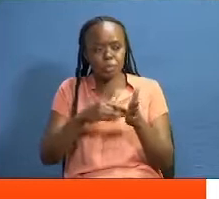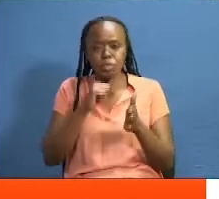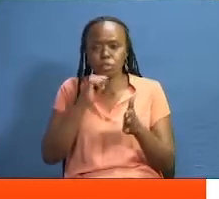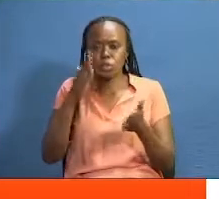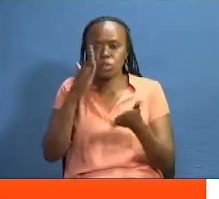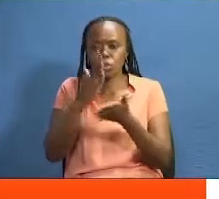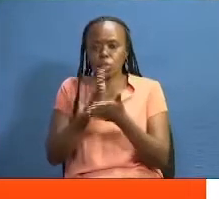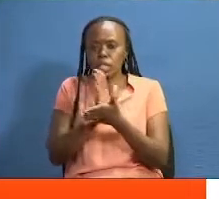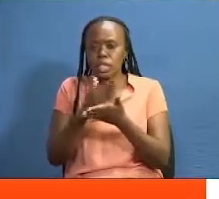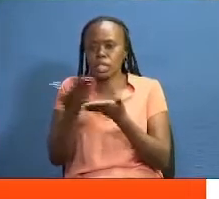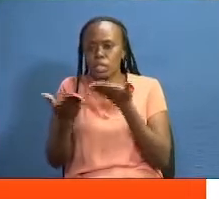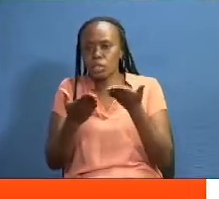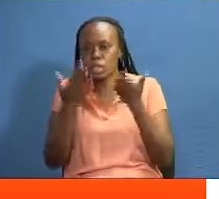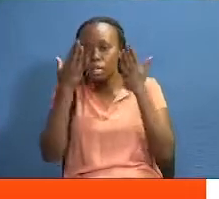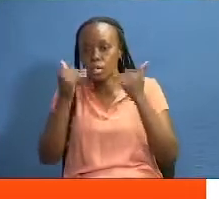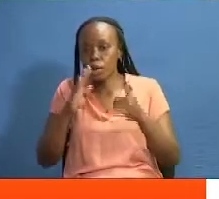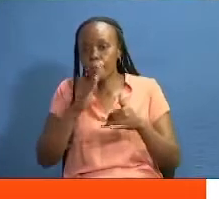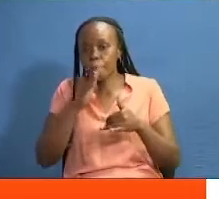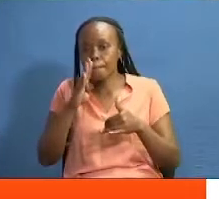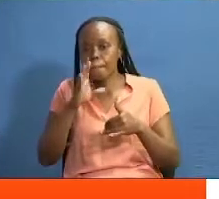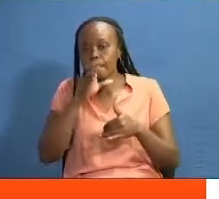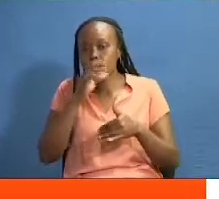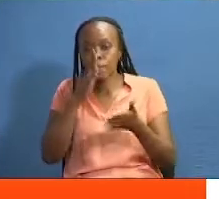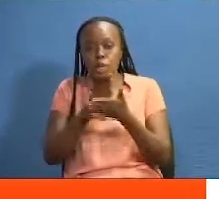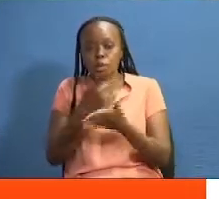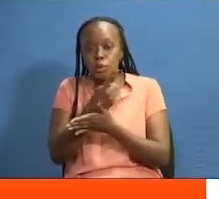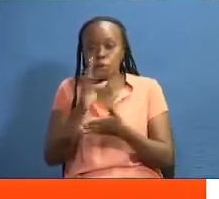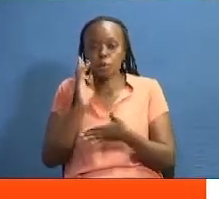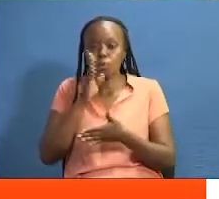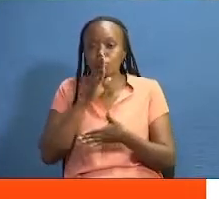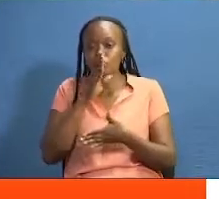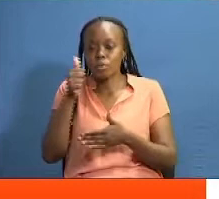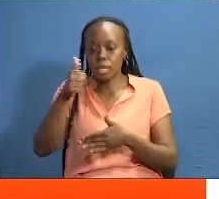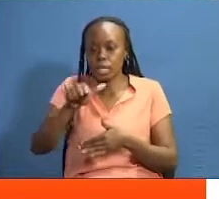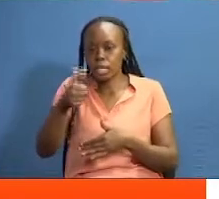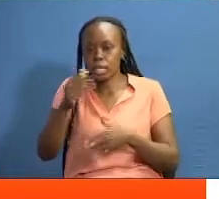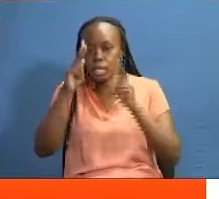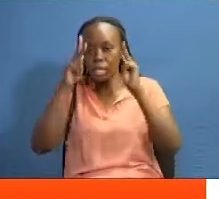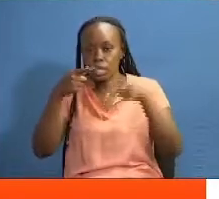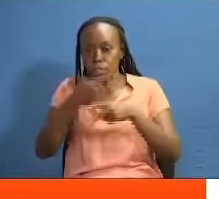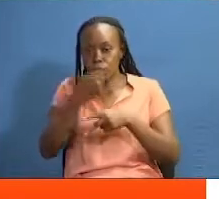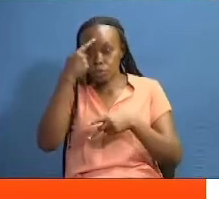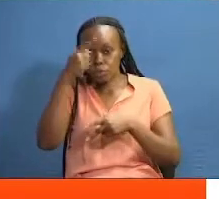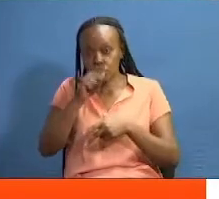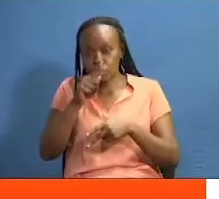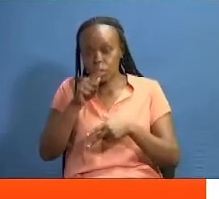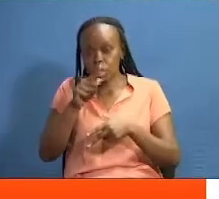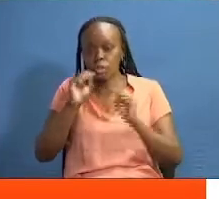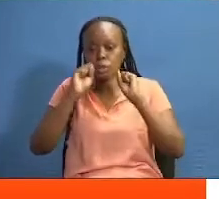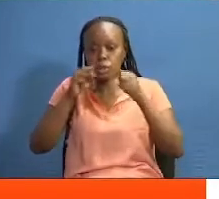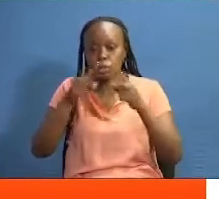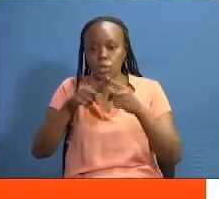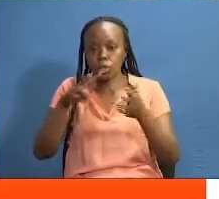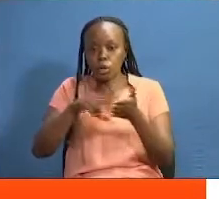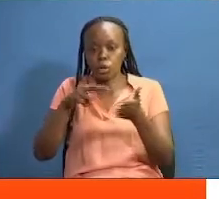stop somewhere. Now that I've done BCom, I stop there. You'll be like any other person. Sure. For you to be able to